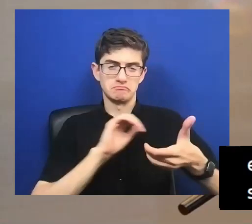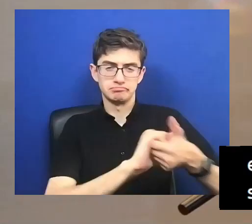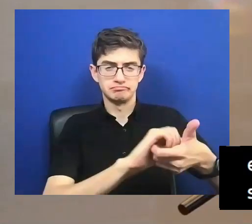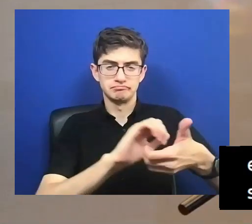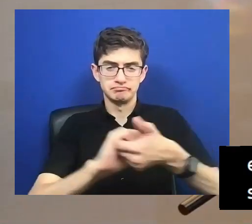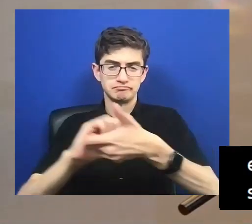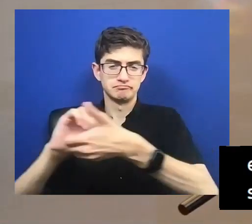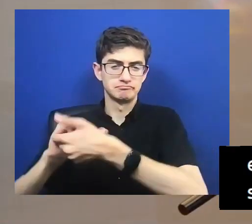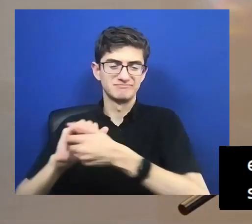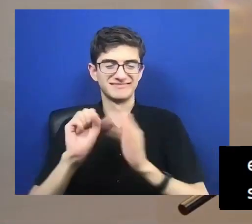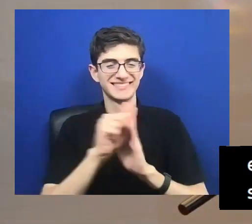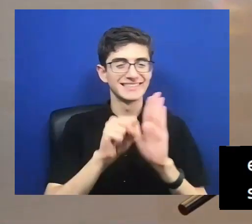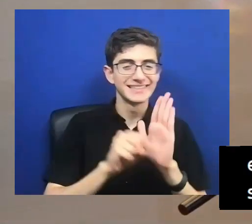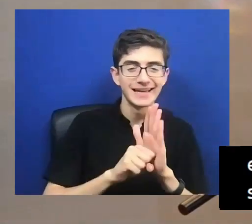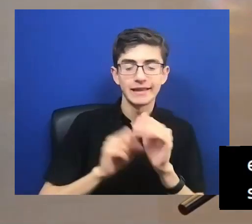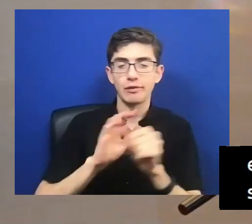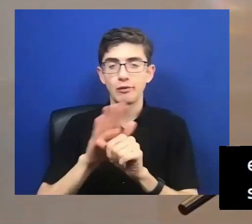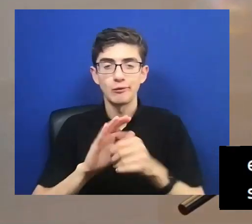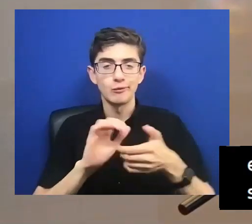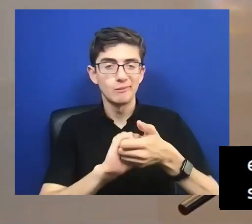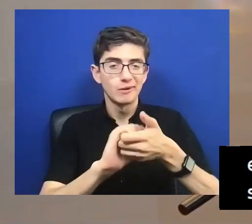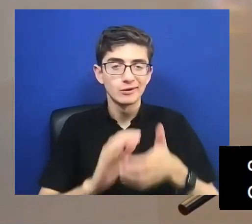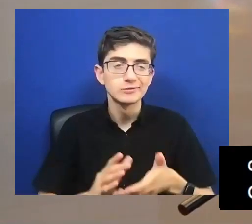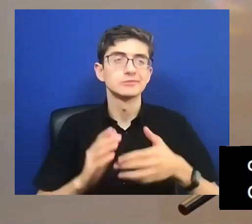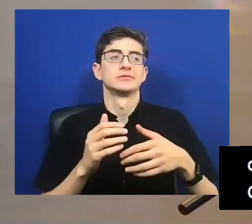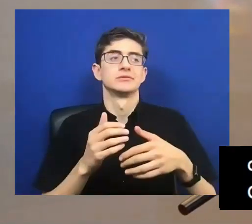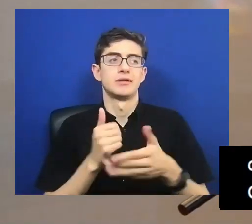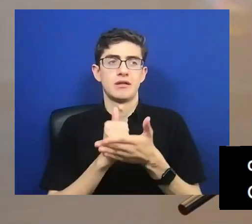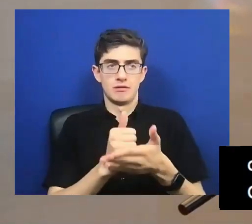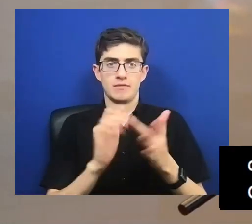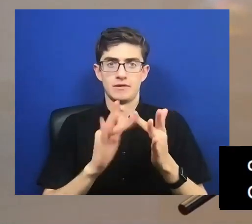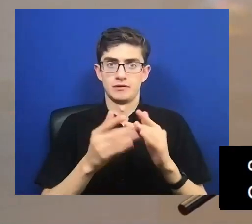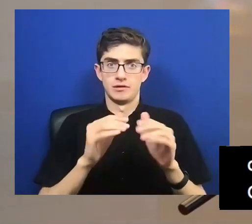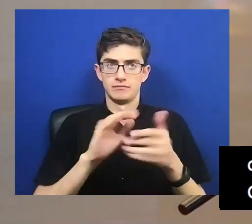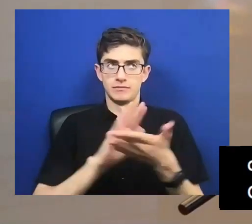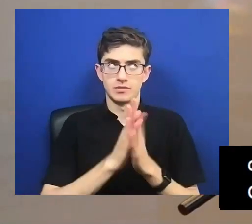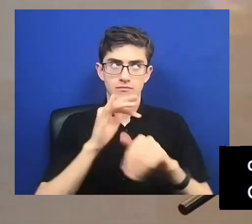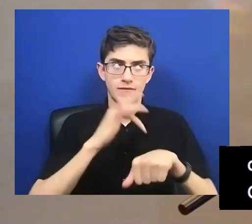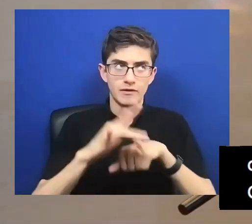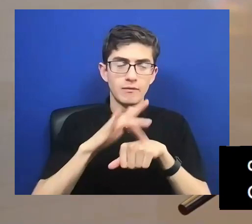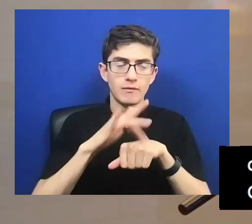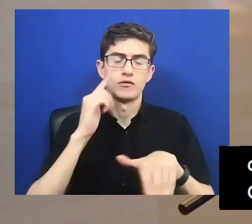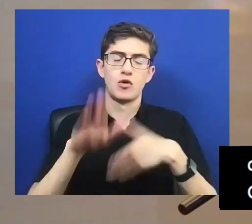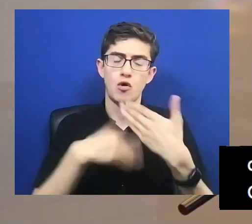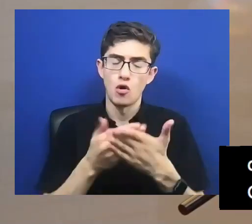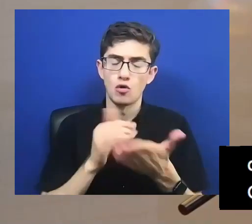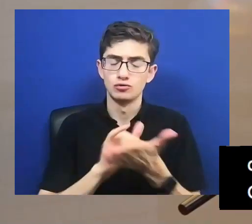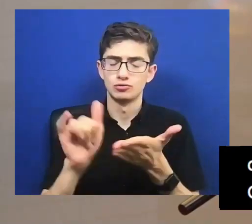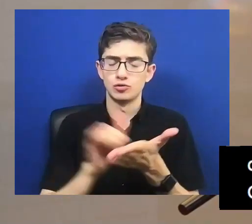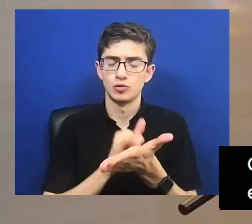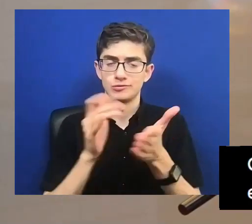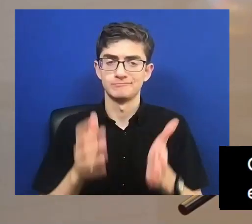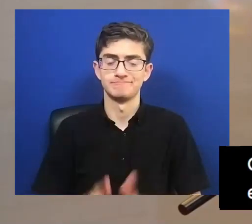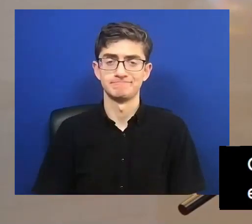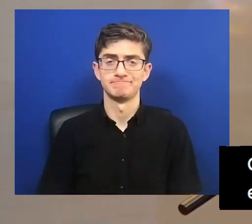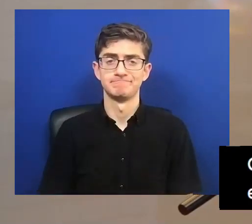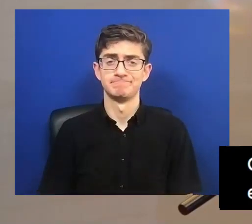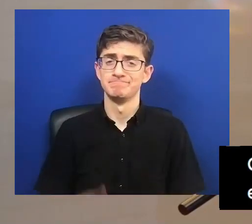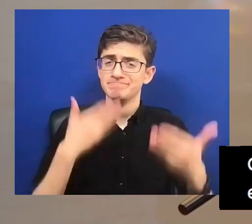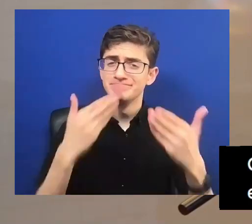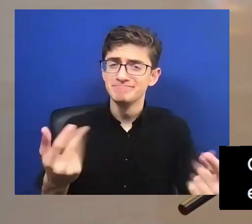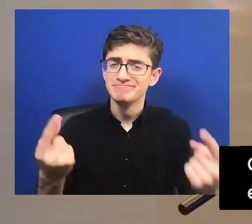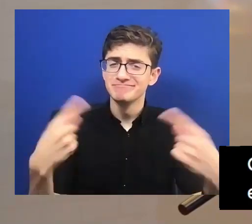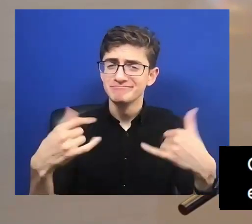Yorkers. Thank you for being here at this very important event today. Together, we're closing the digital